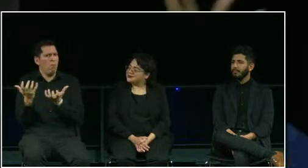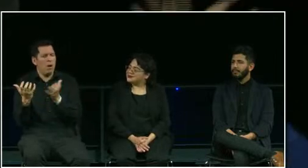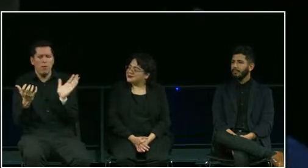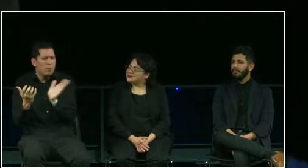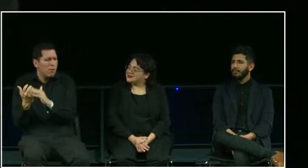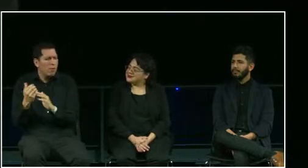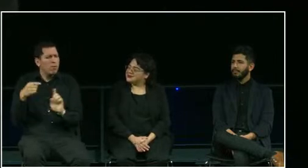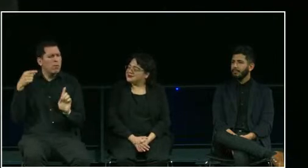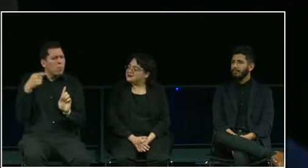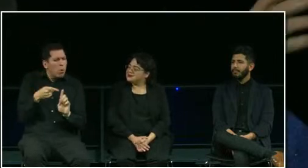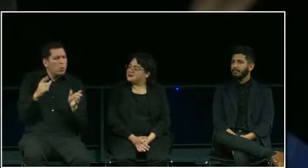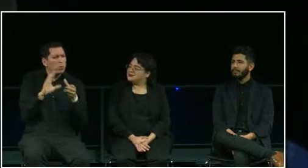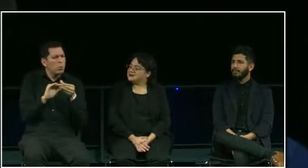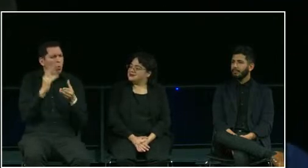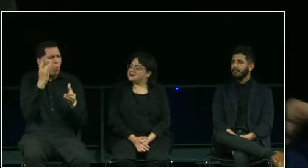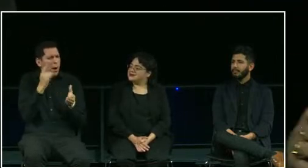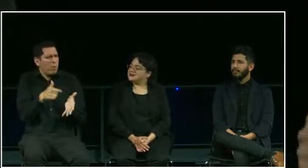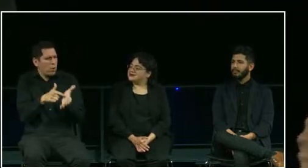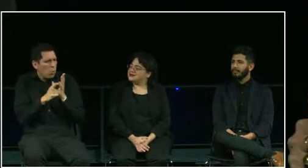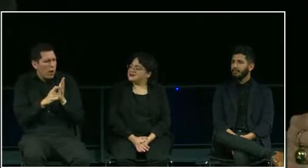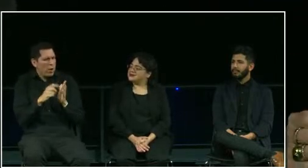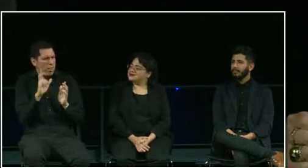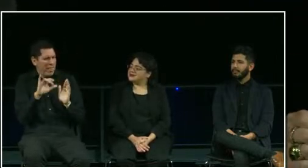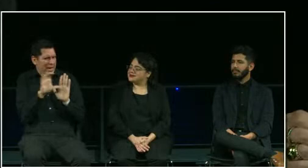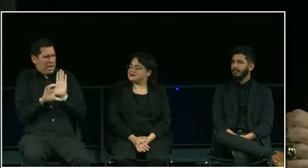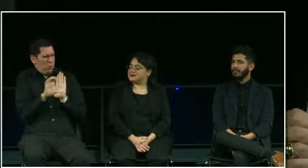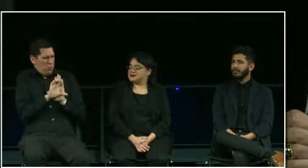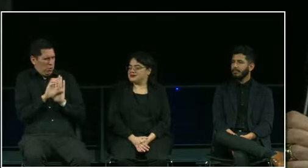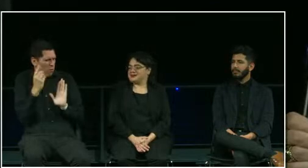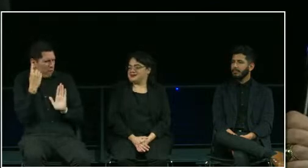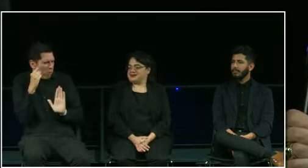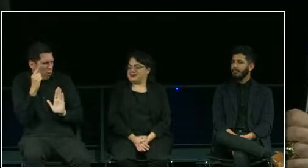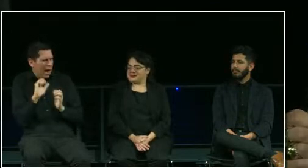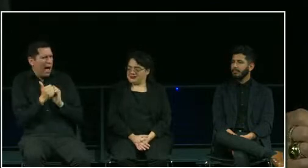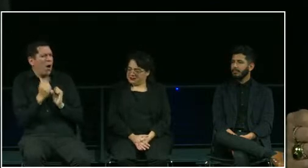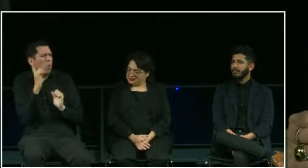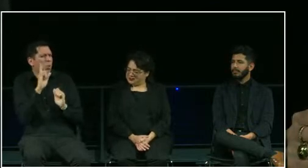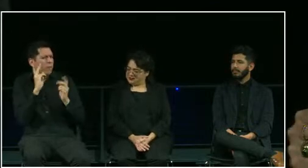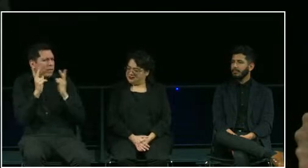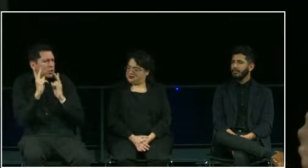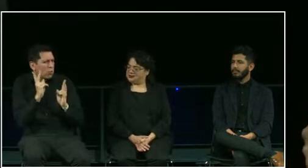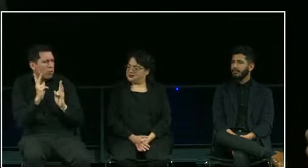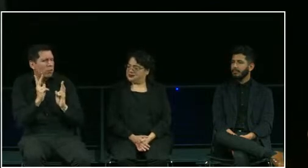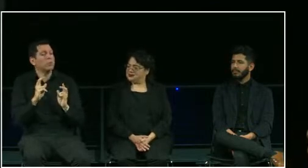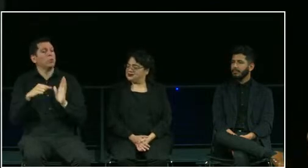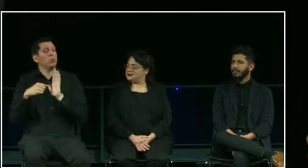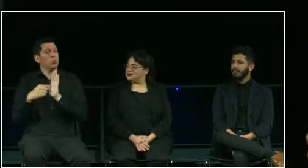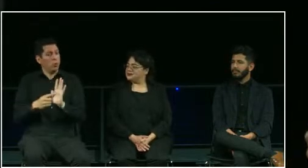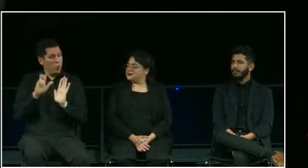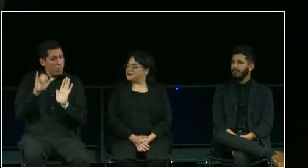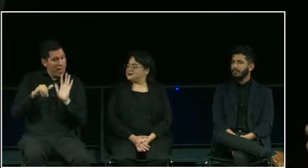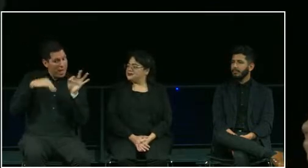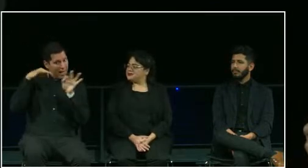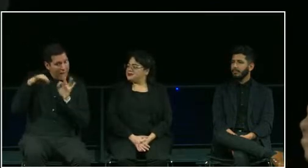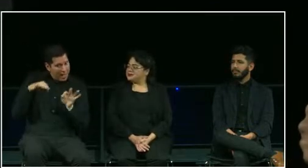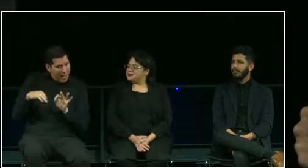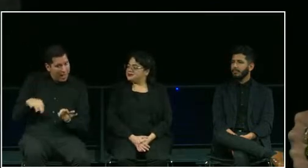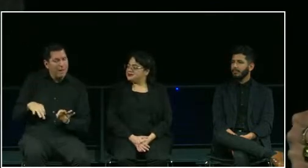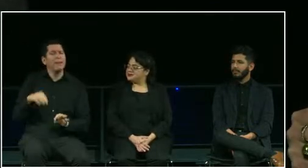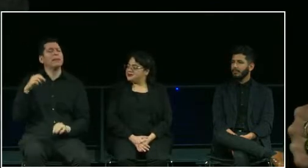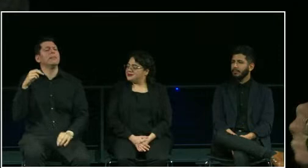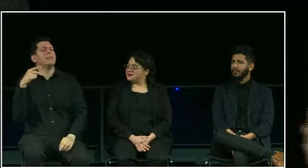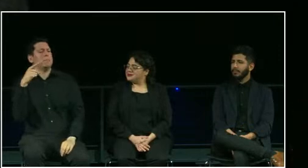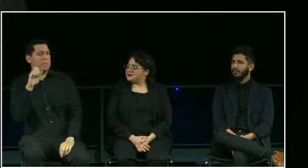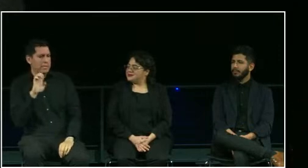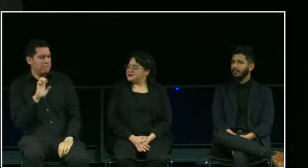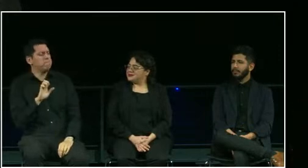like, why does the story demand it? Why does the character demand it? Then I think that's the key. You got to talk about it from that standpoint. And he kind of let us go